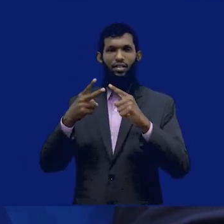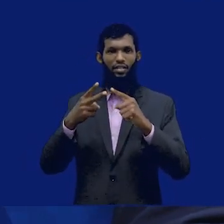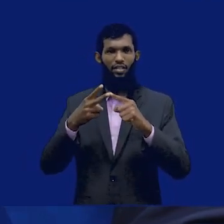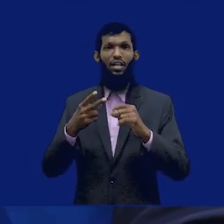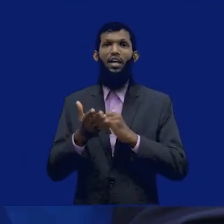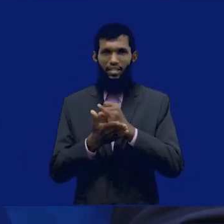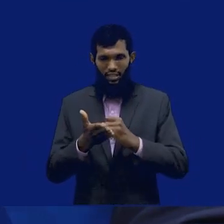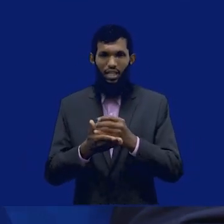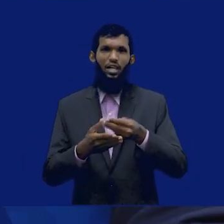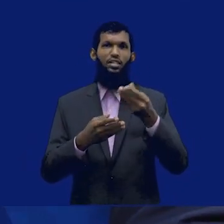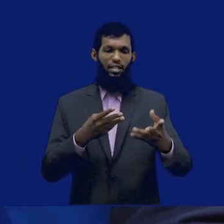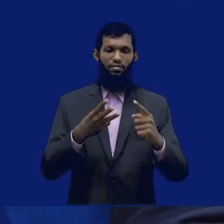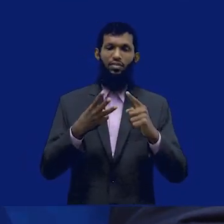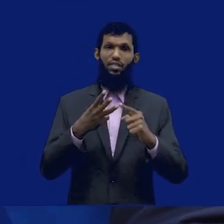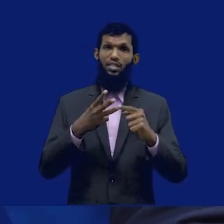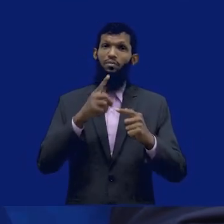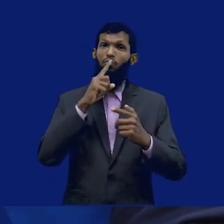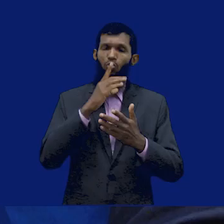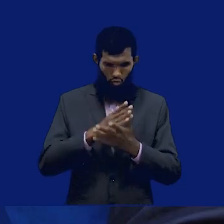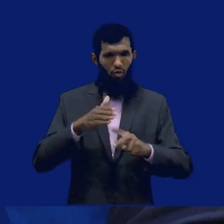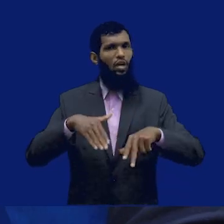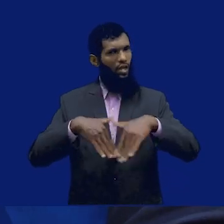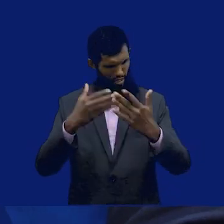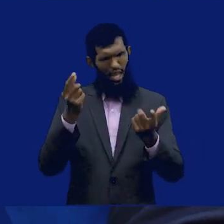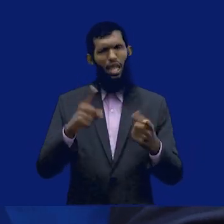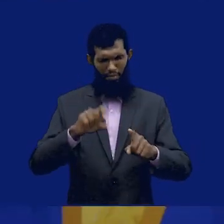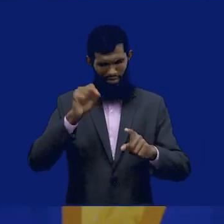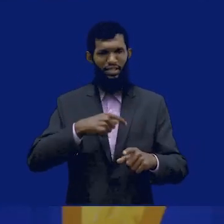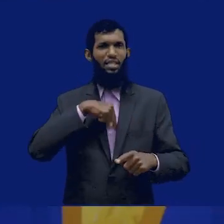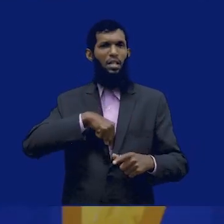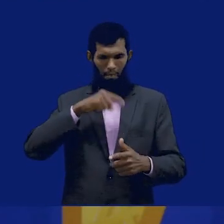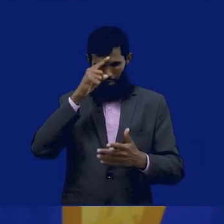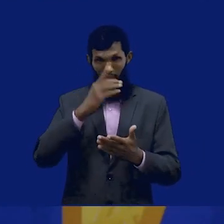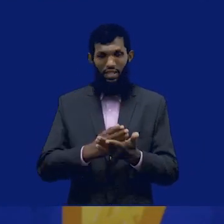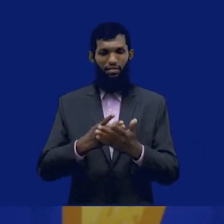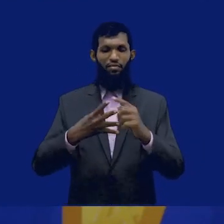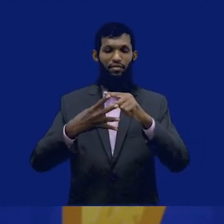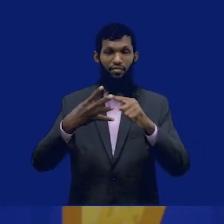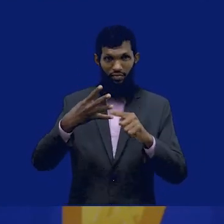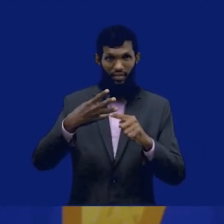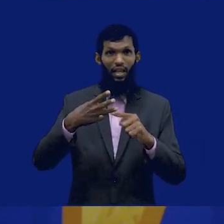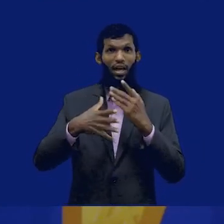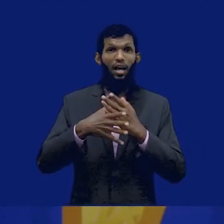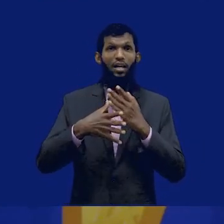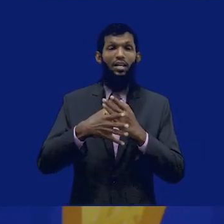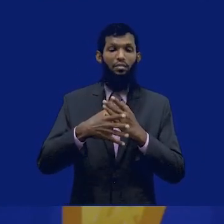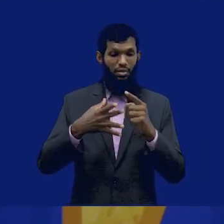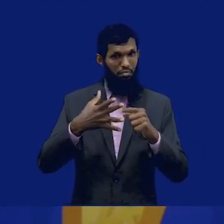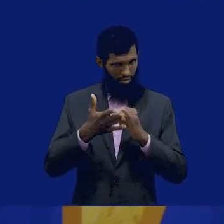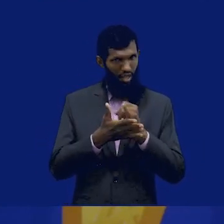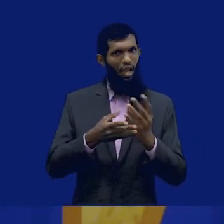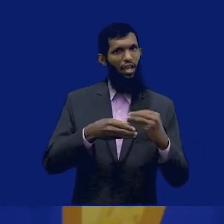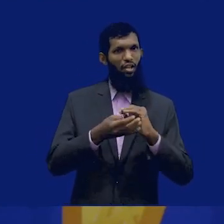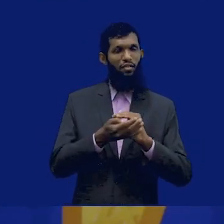zakat, as well as they are certain of the day of judgment. Then Allah subhanahu wa ta'ala describes them,